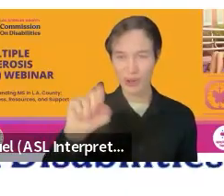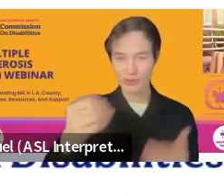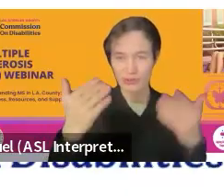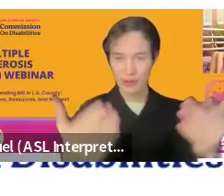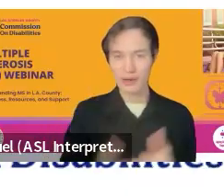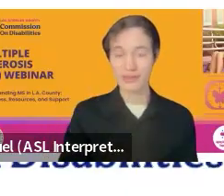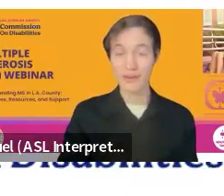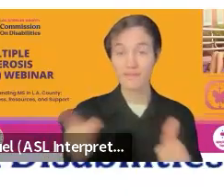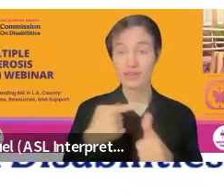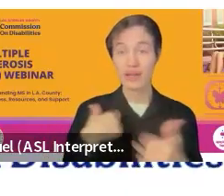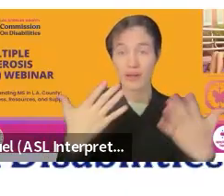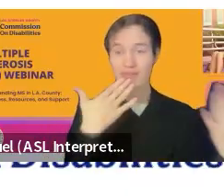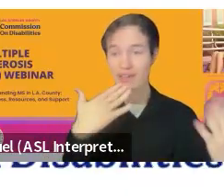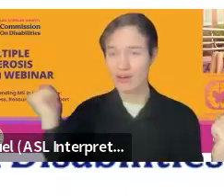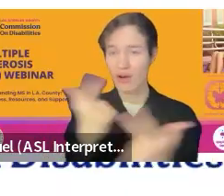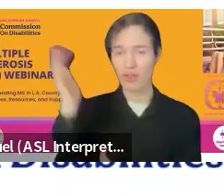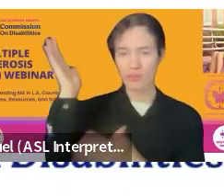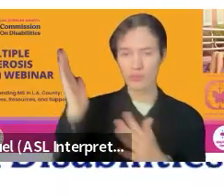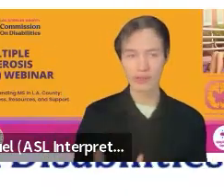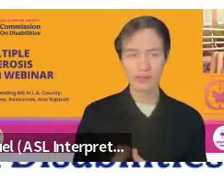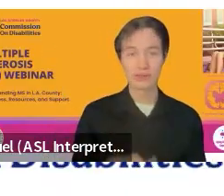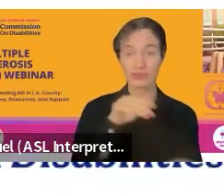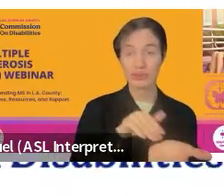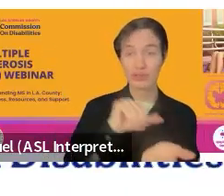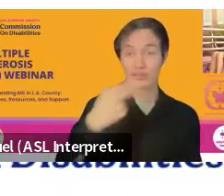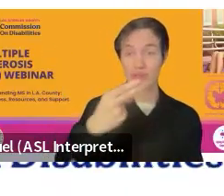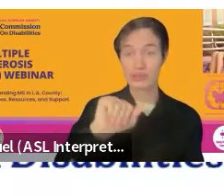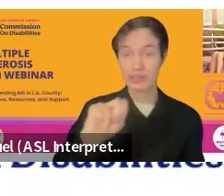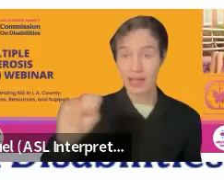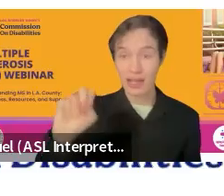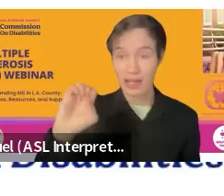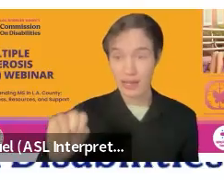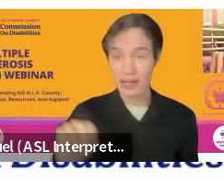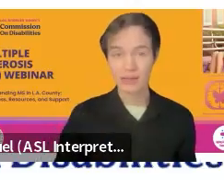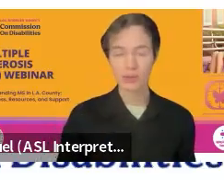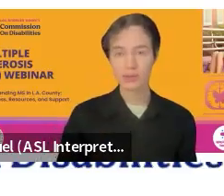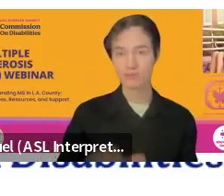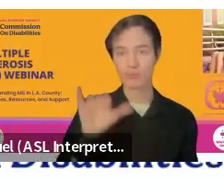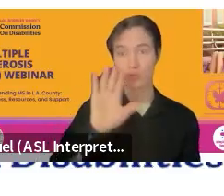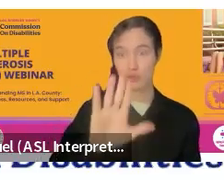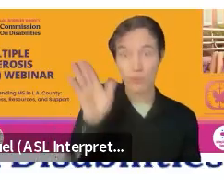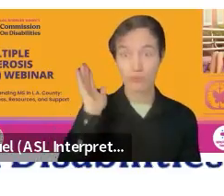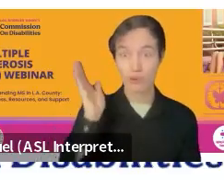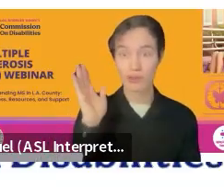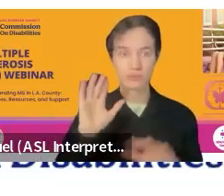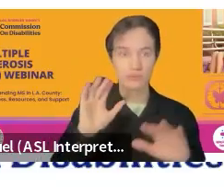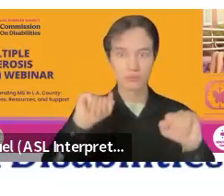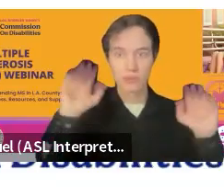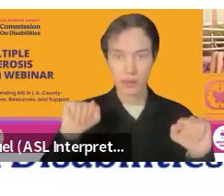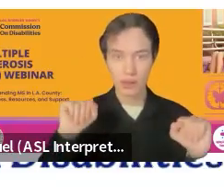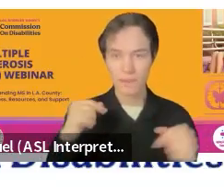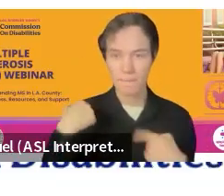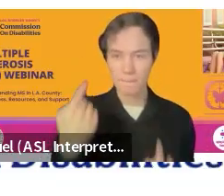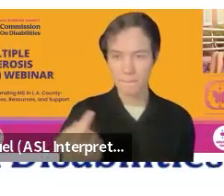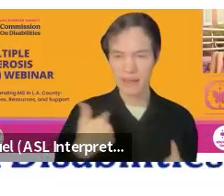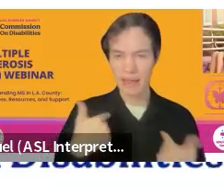thank all the presenters, the doctors, Shannon. Great. It was a great presentation. I've been having issues, but I've been hearing